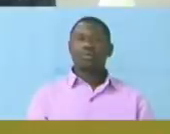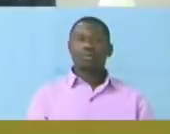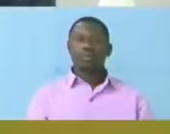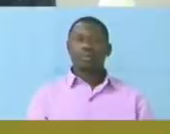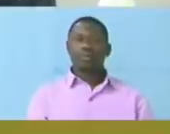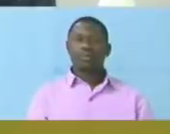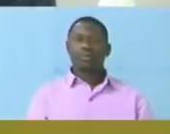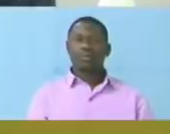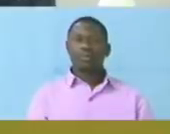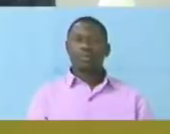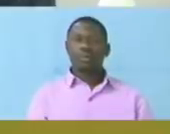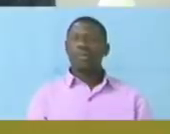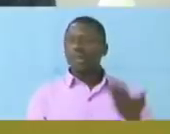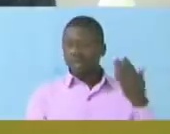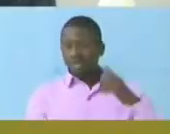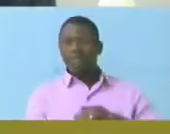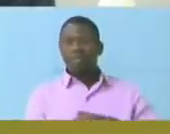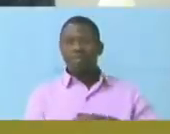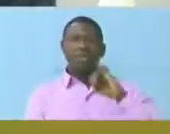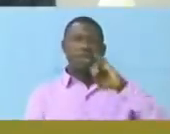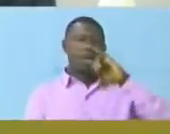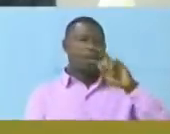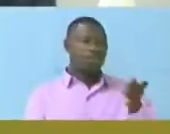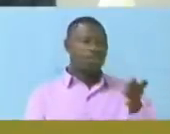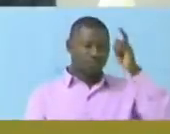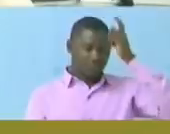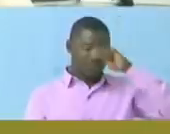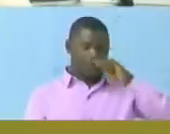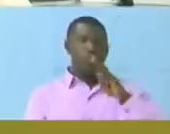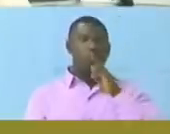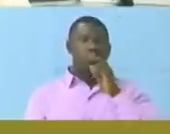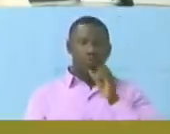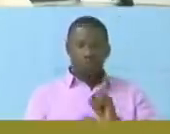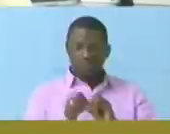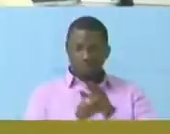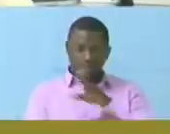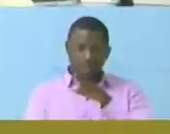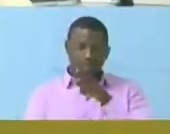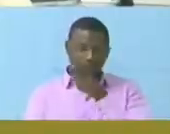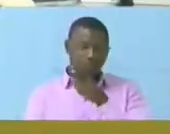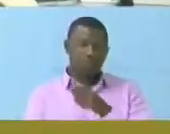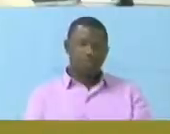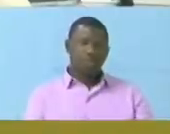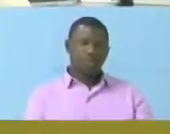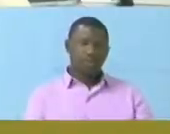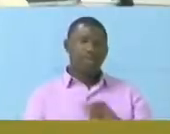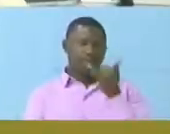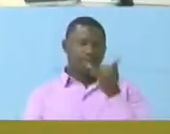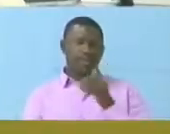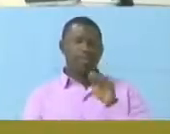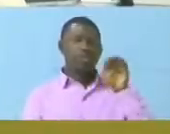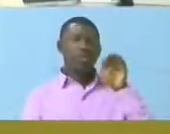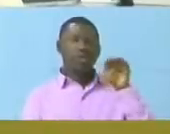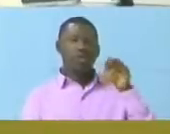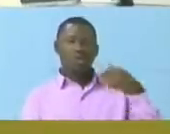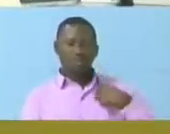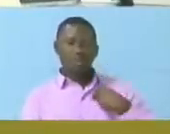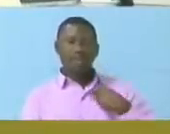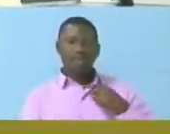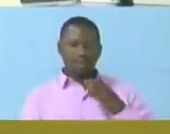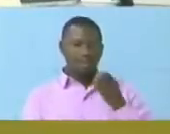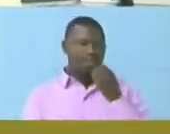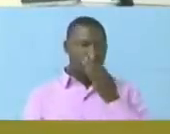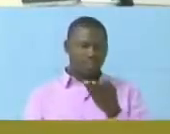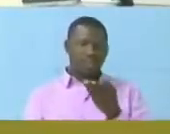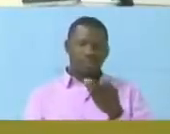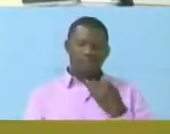it was the IGP who instructed you. He called me that I should be part of that task force. IGP,